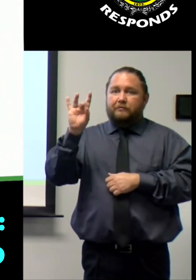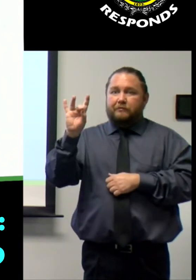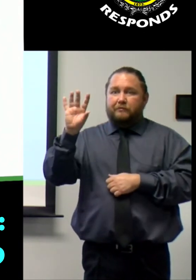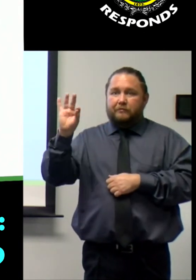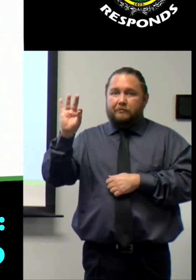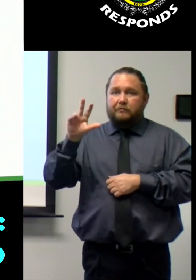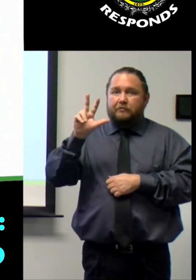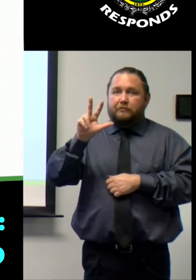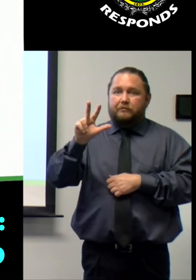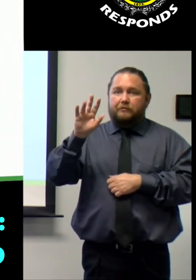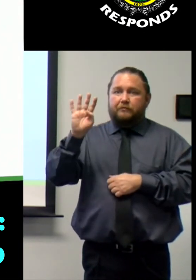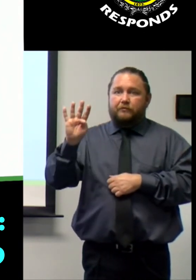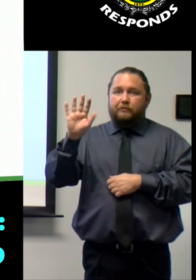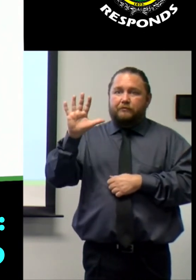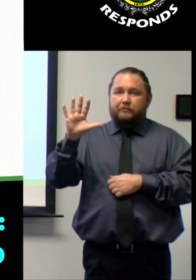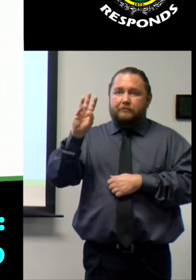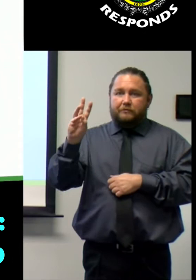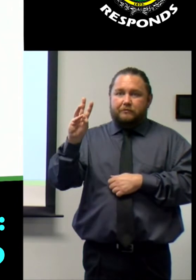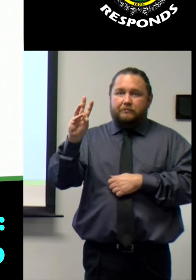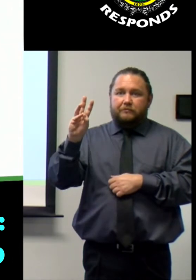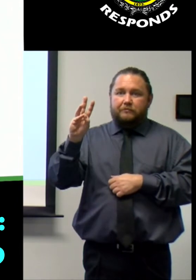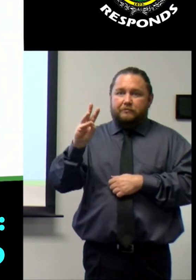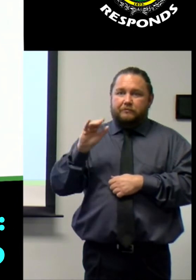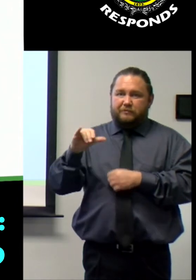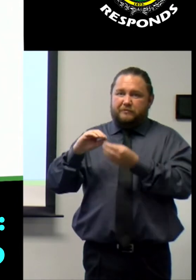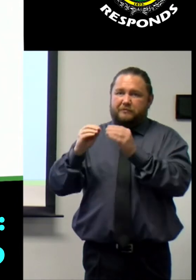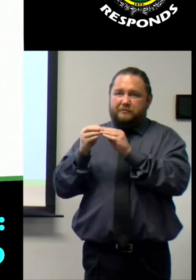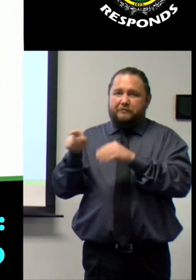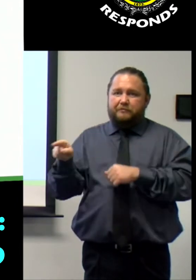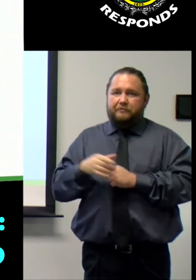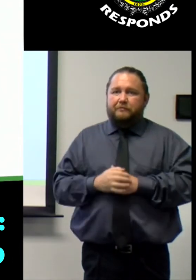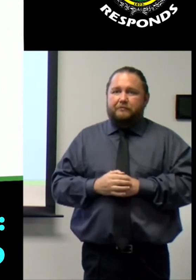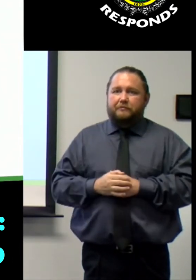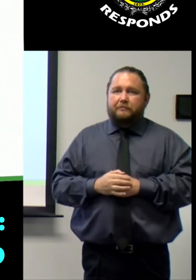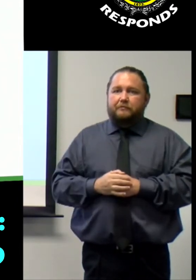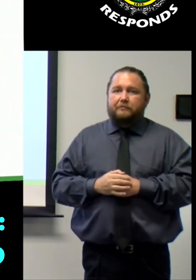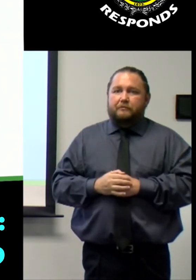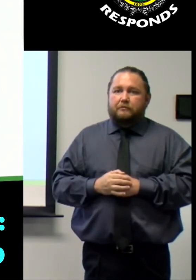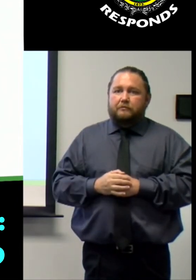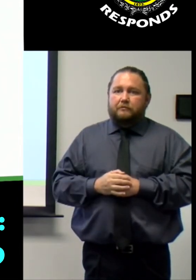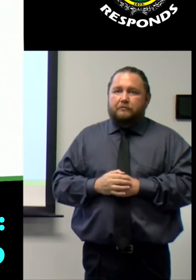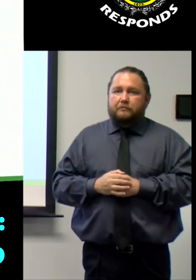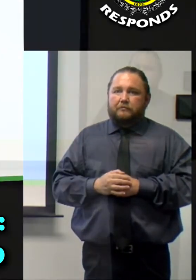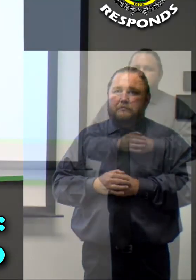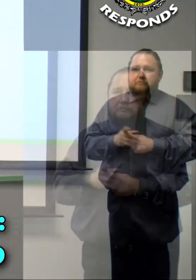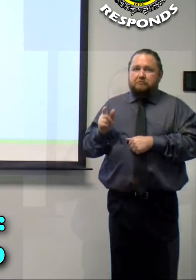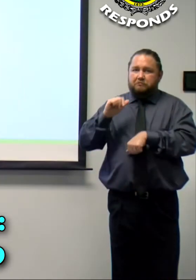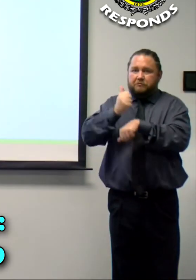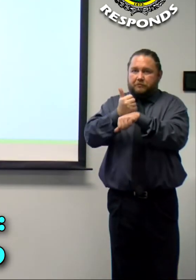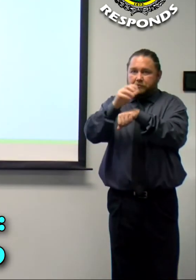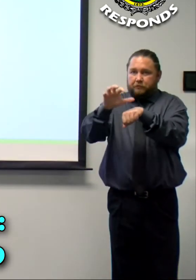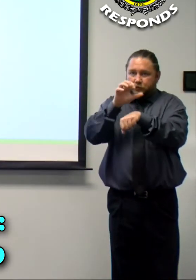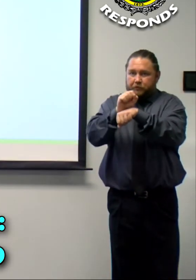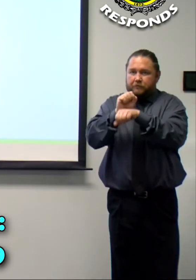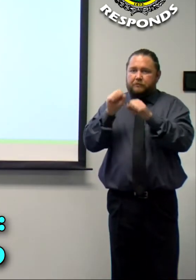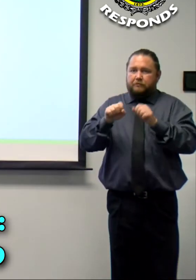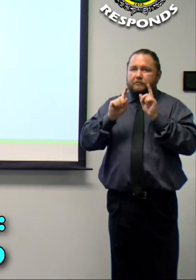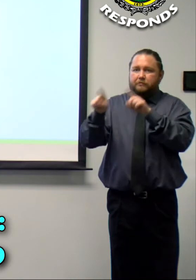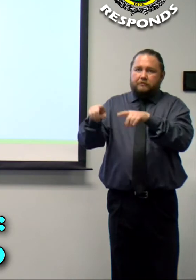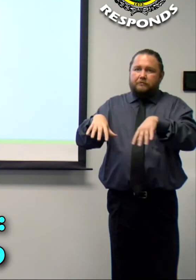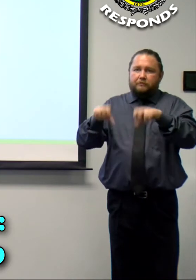589-3456 so that we can schedule that appointment for you. It's a drive-through and a walk-up clinic.